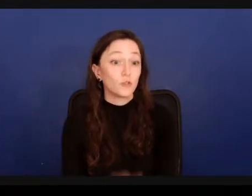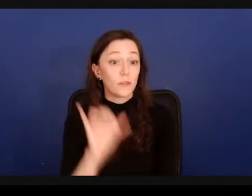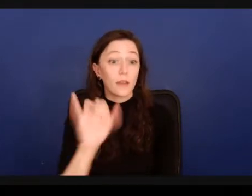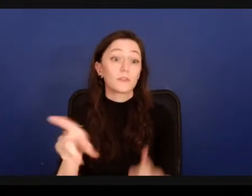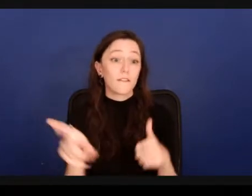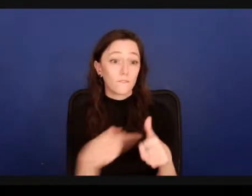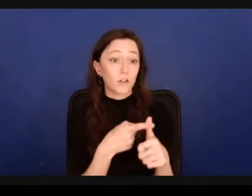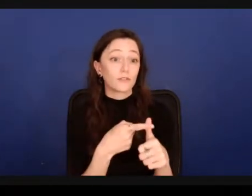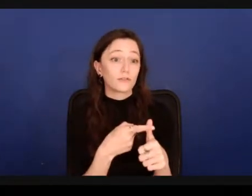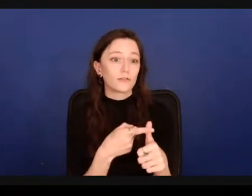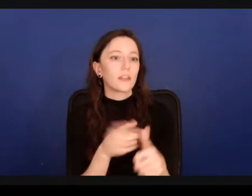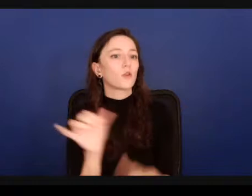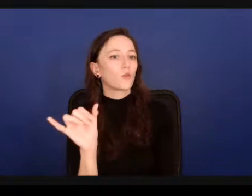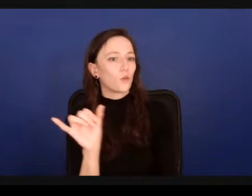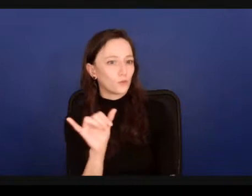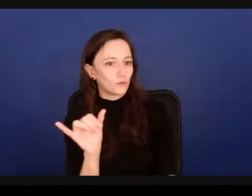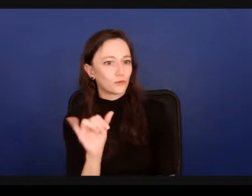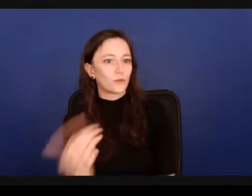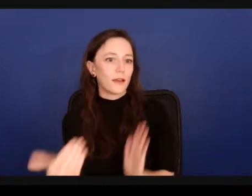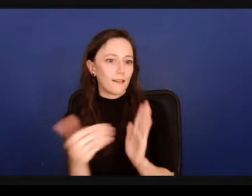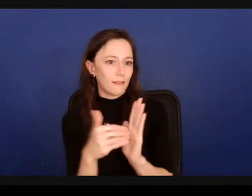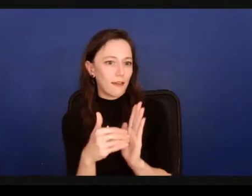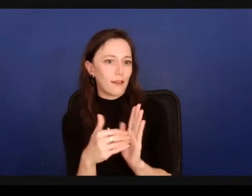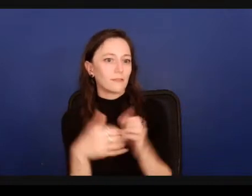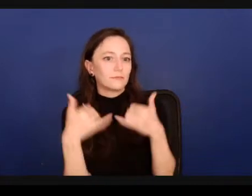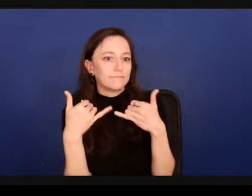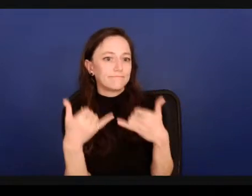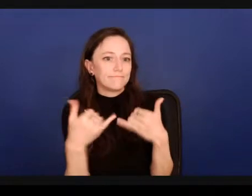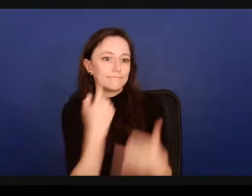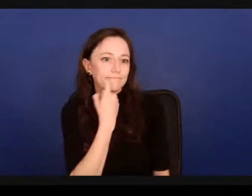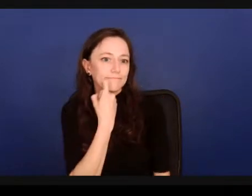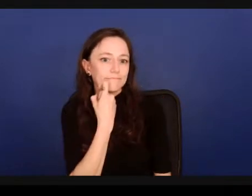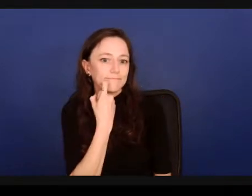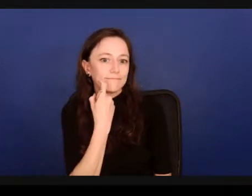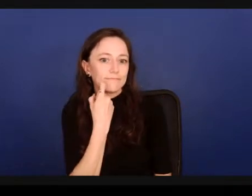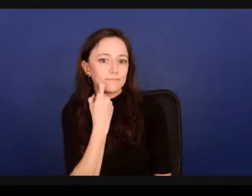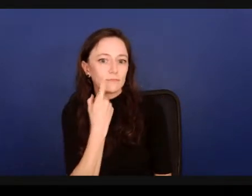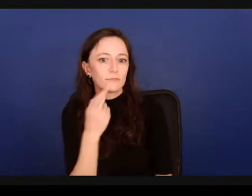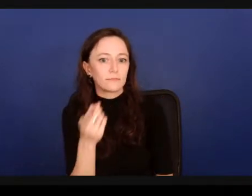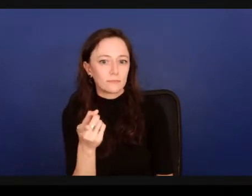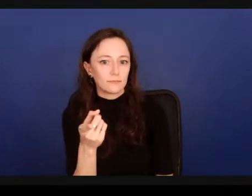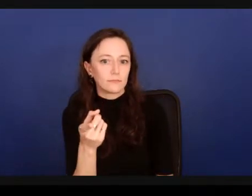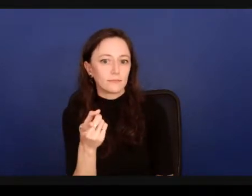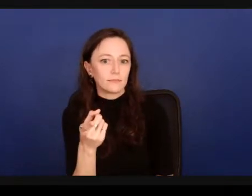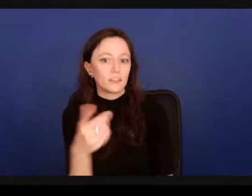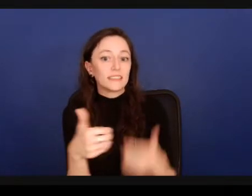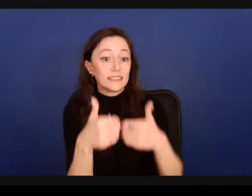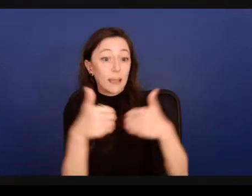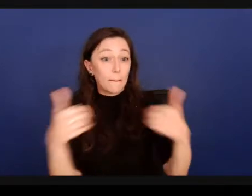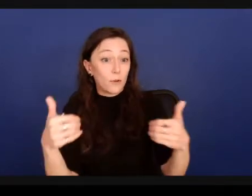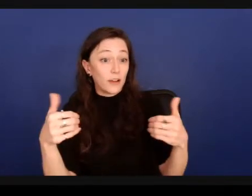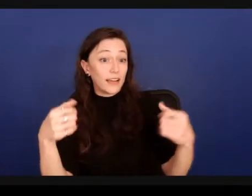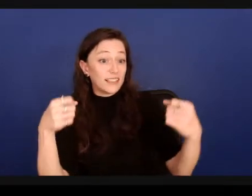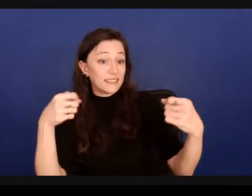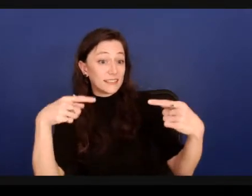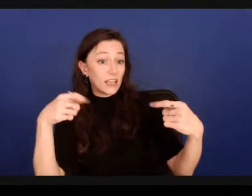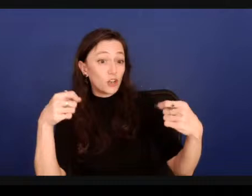is another volcano watch from today, which is this: separating signals, what matters to